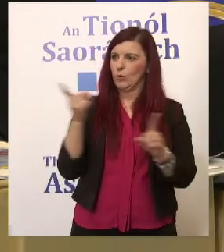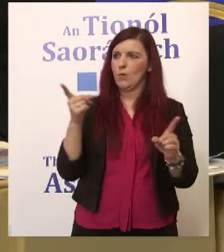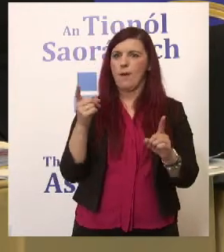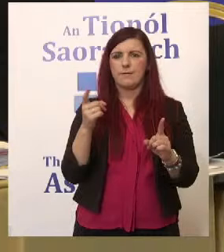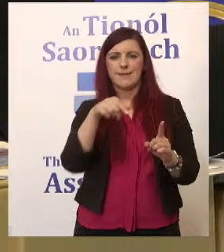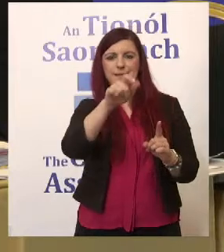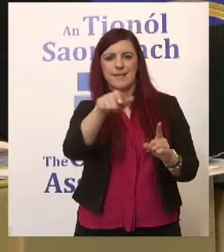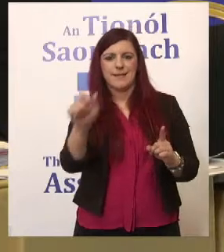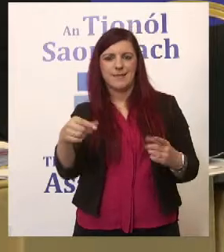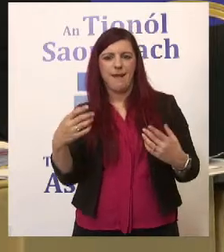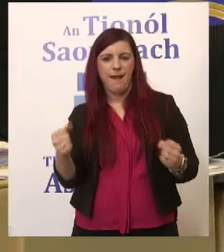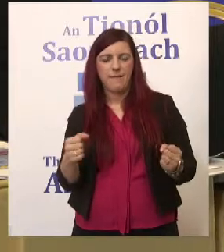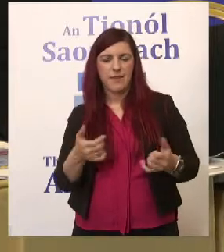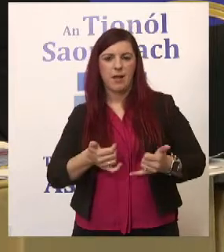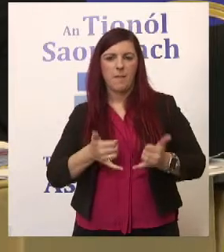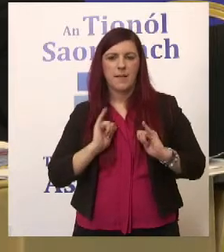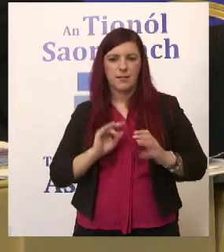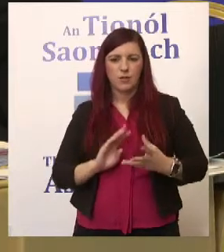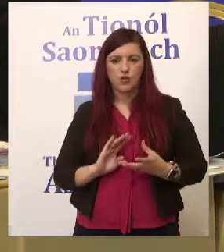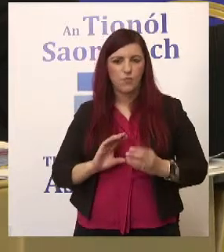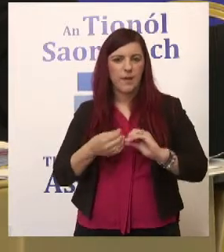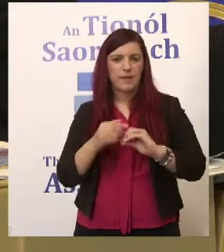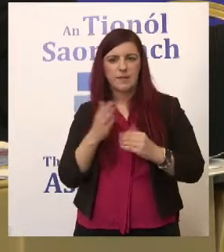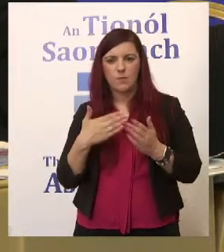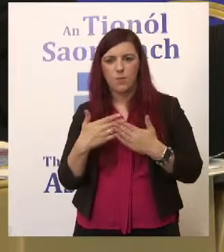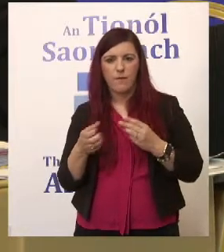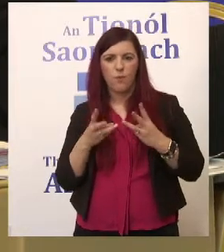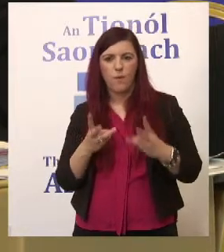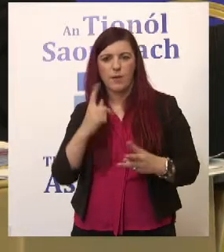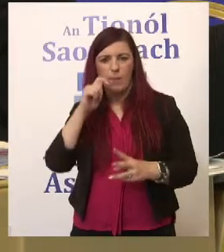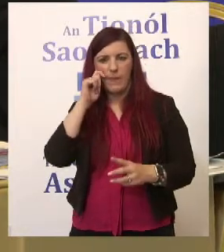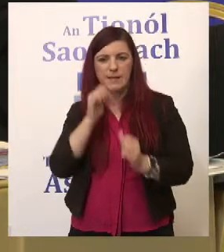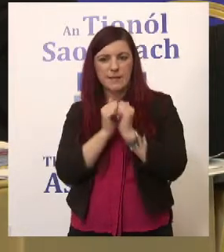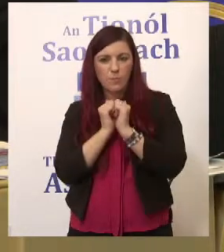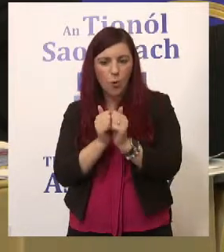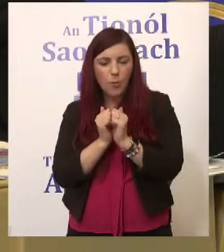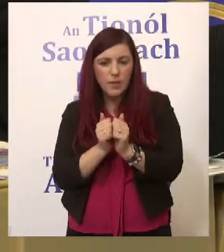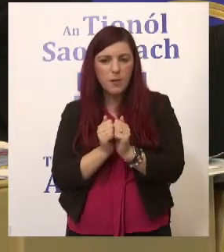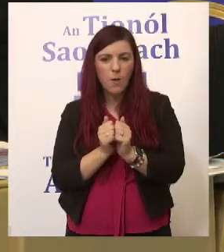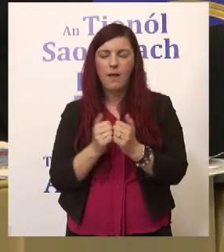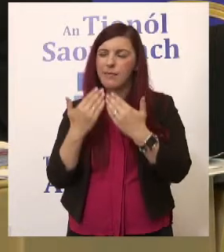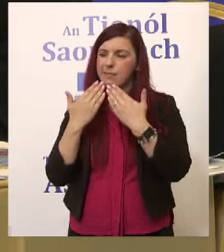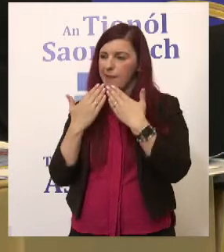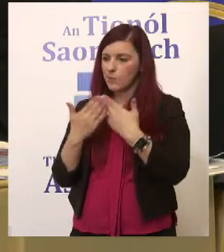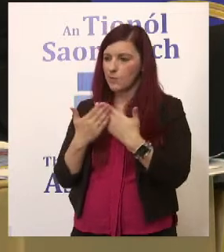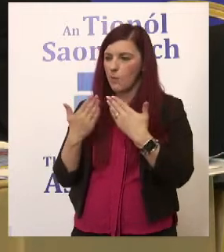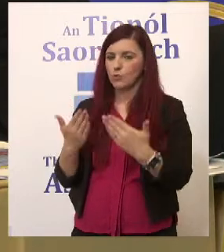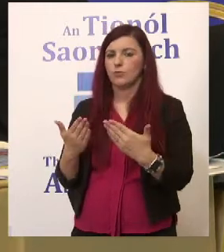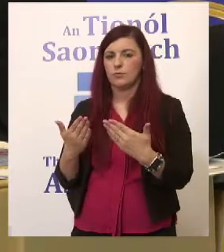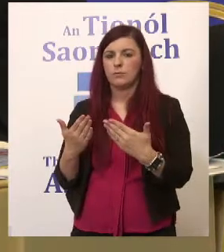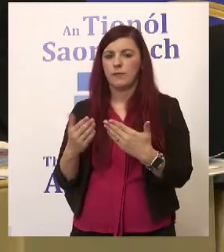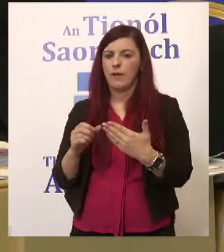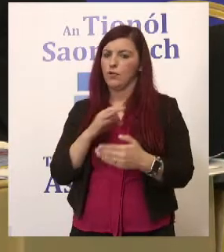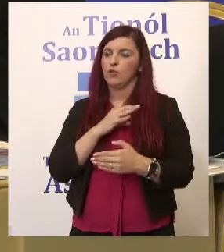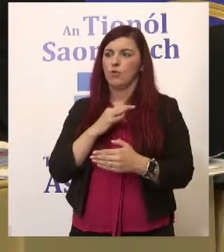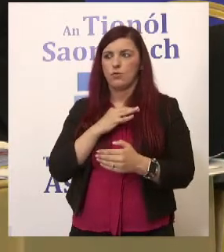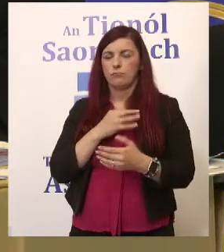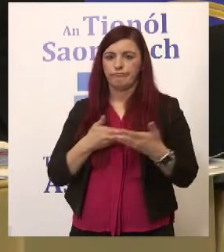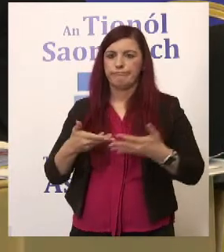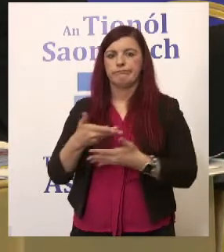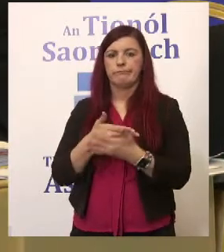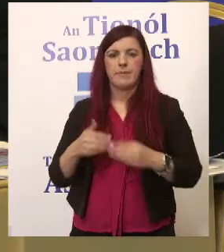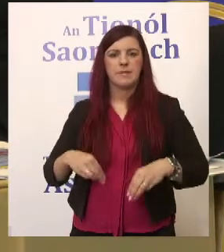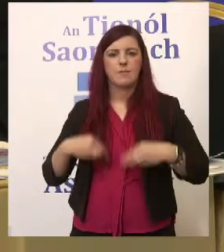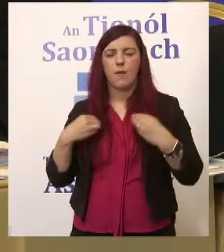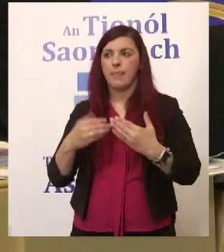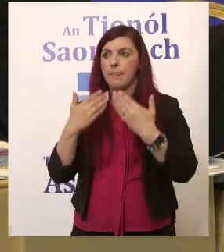that capacity to shape this in whatever way you deem appropriate. So it's been very good, a very good session.